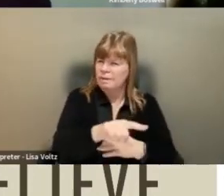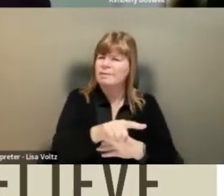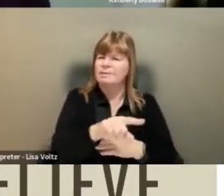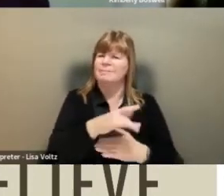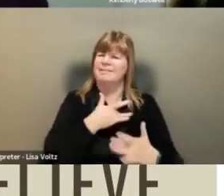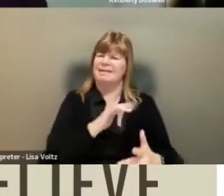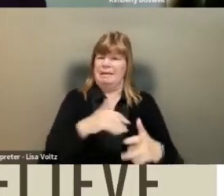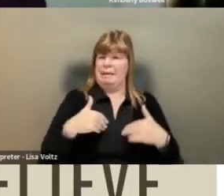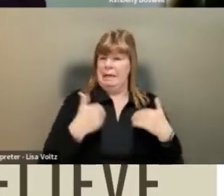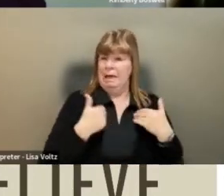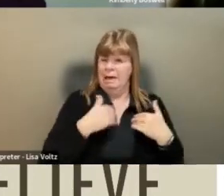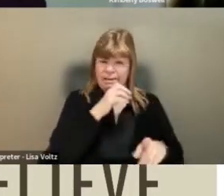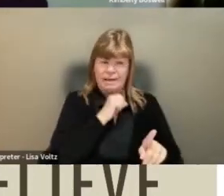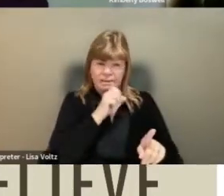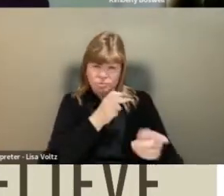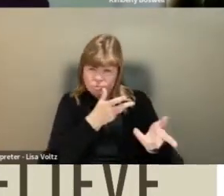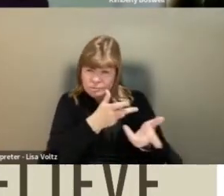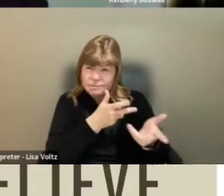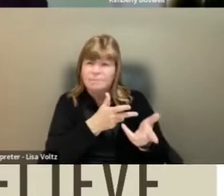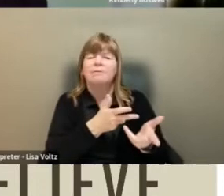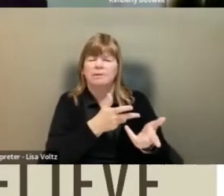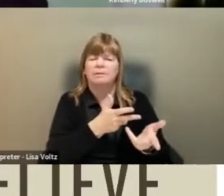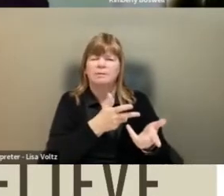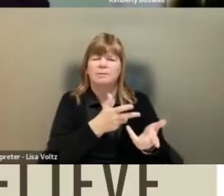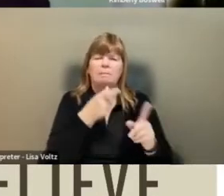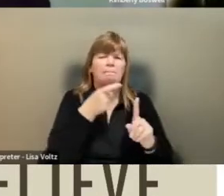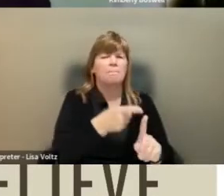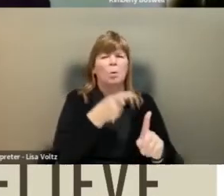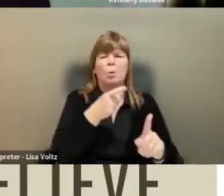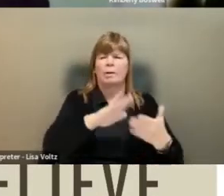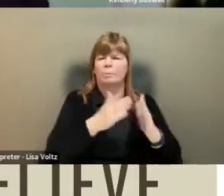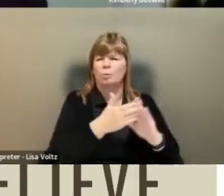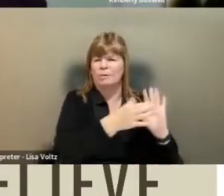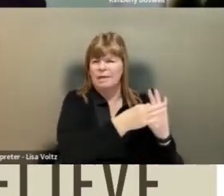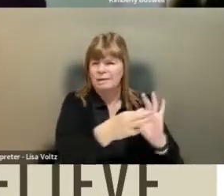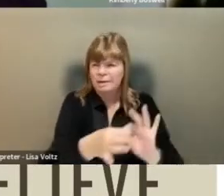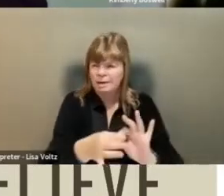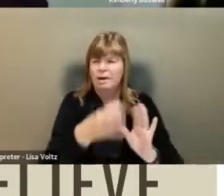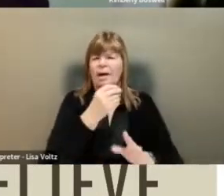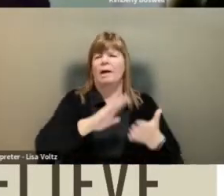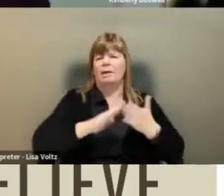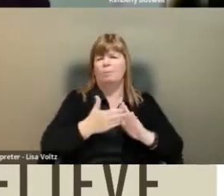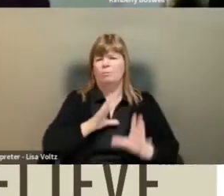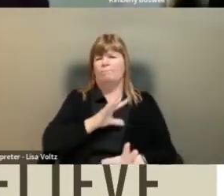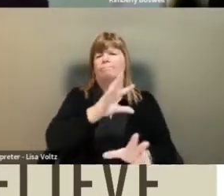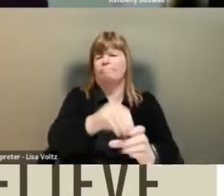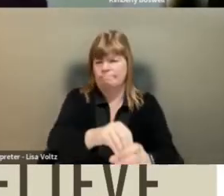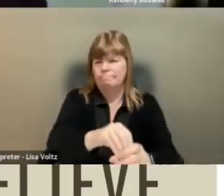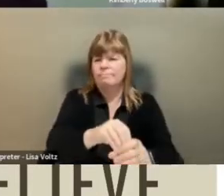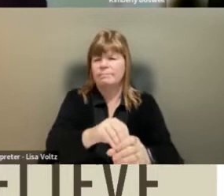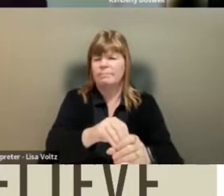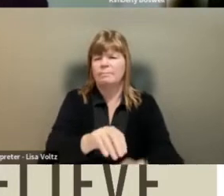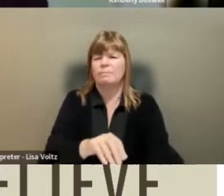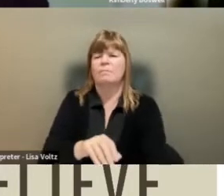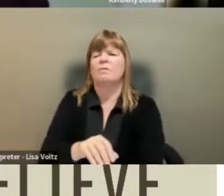young age really is about community connection and community engagement. There's some things that